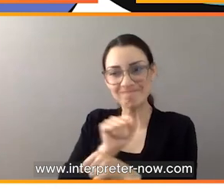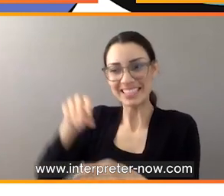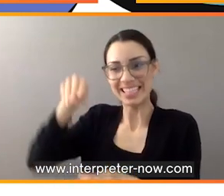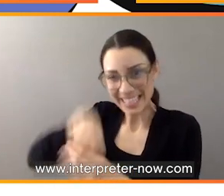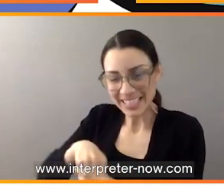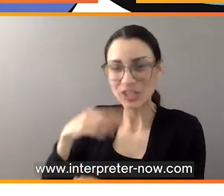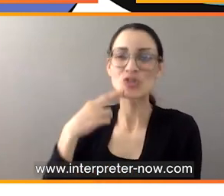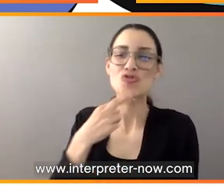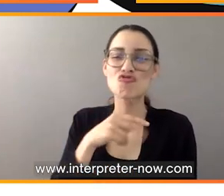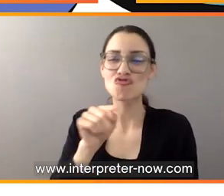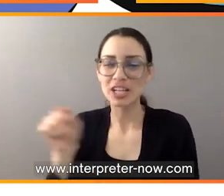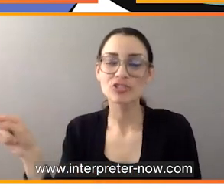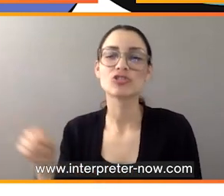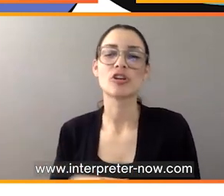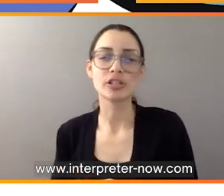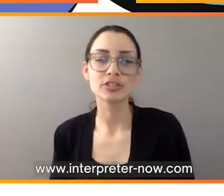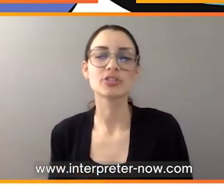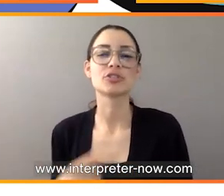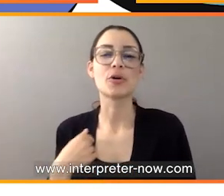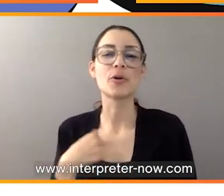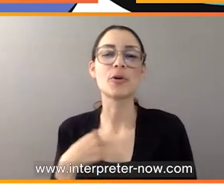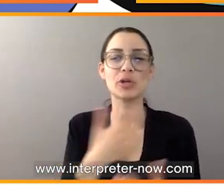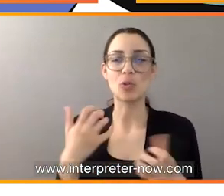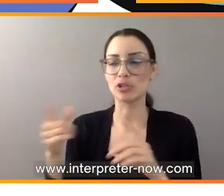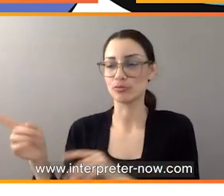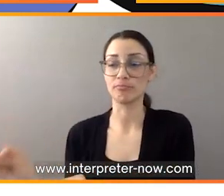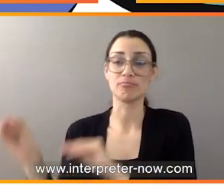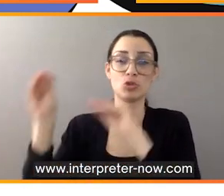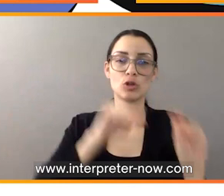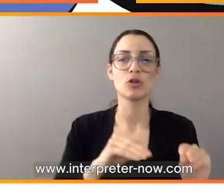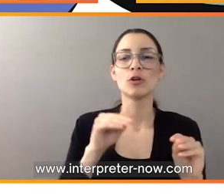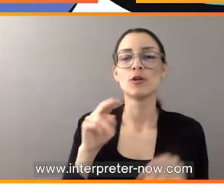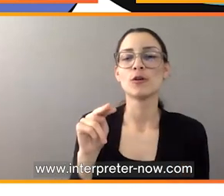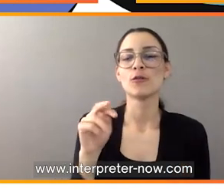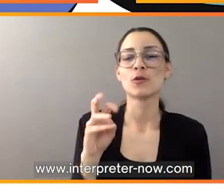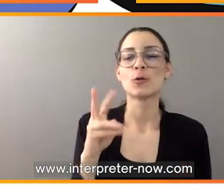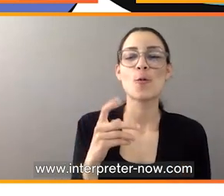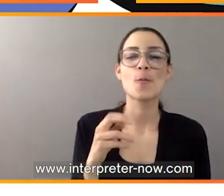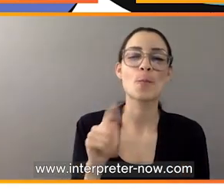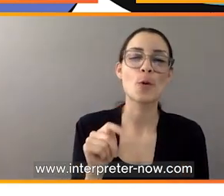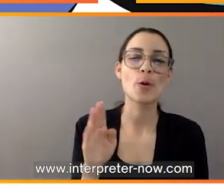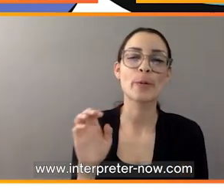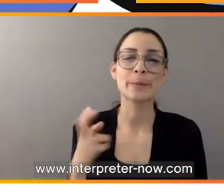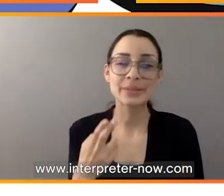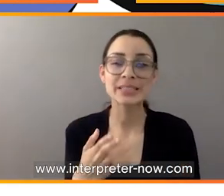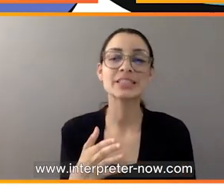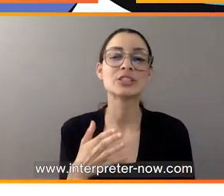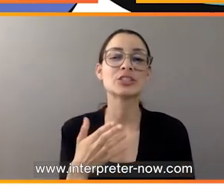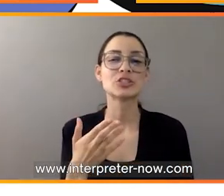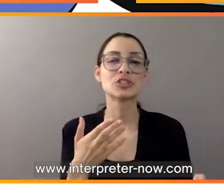restaurants. And so we decided to shut down Denver and relocate to Newport Beach, as well as build